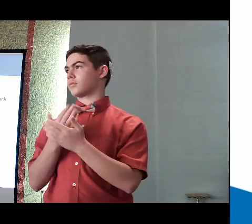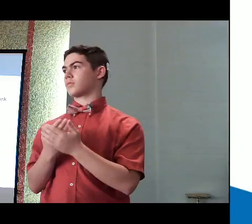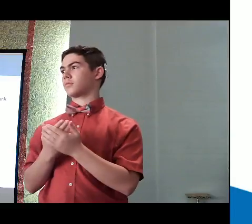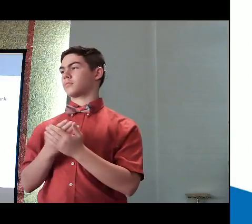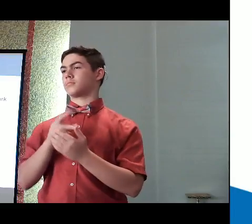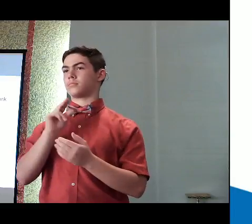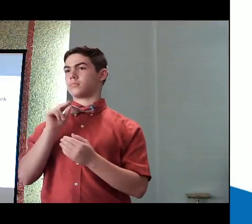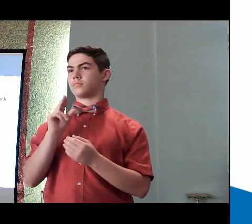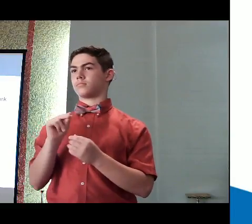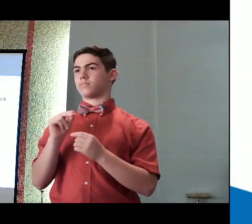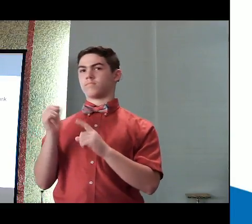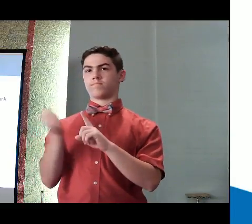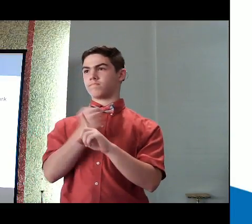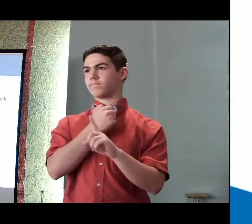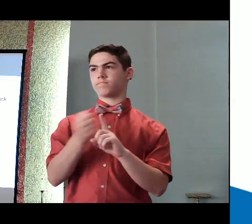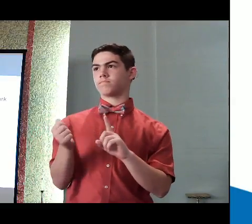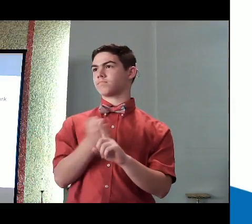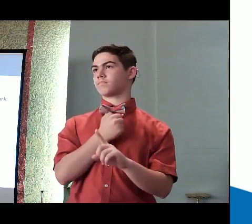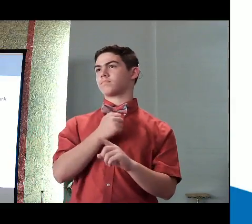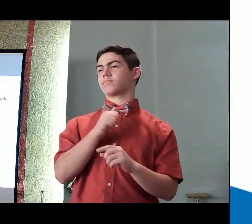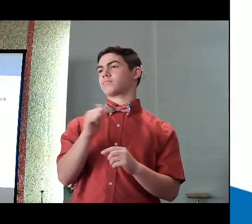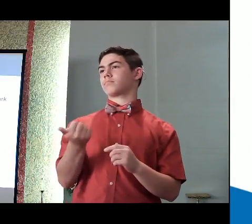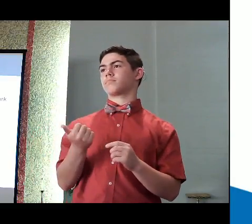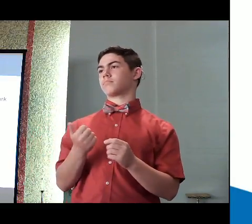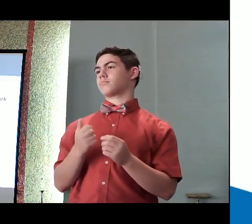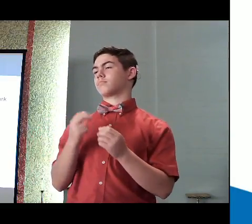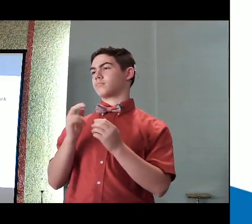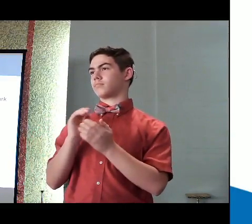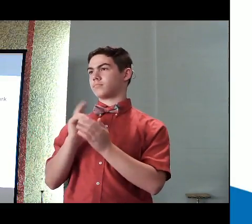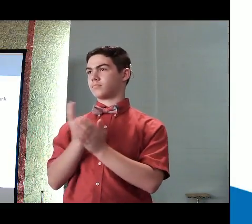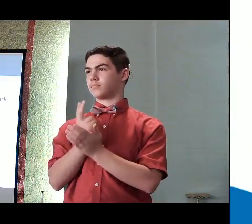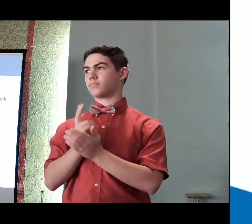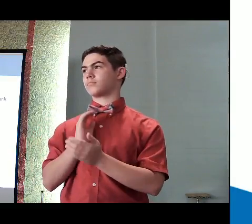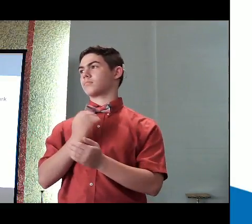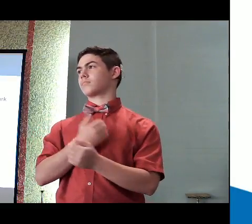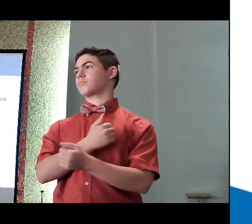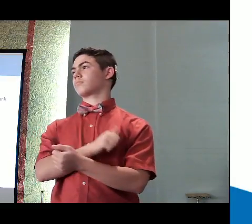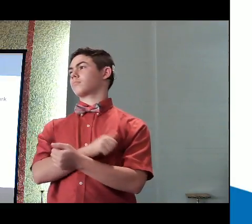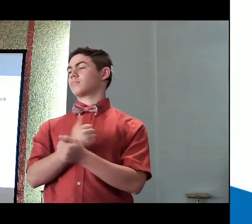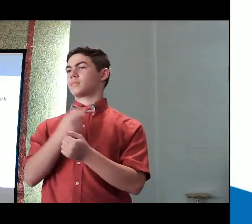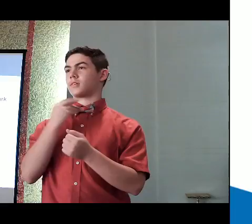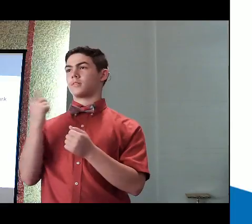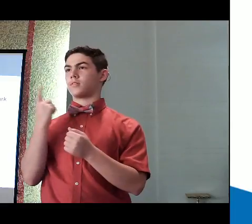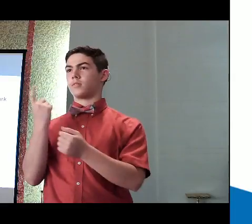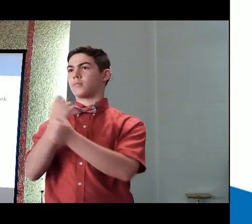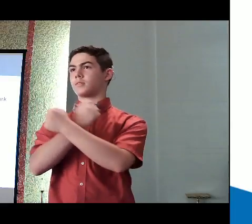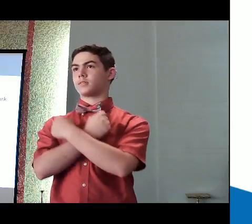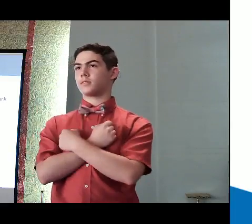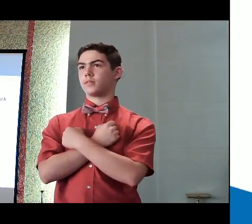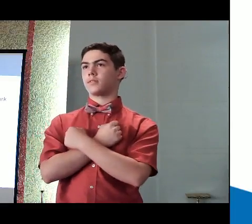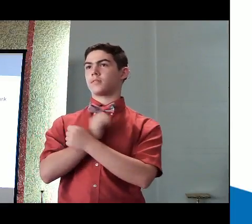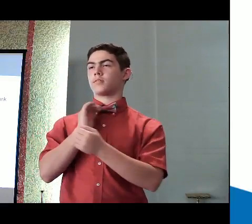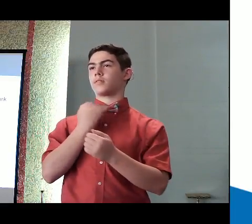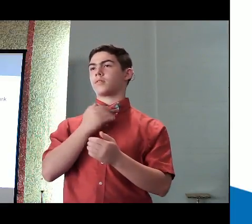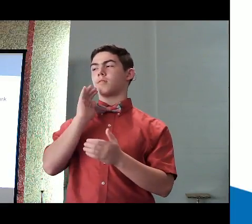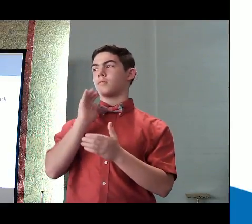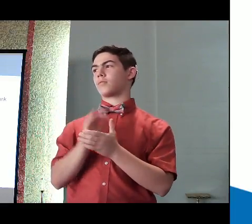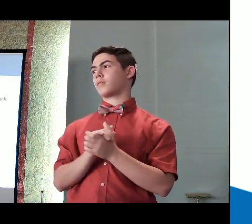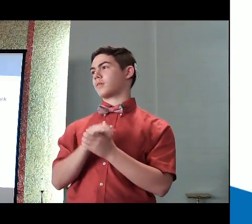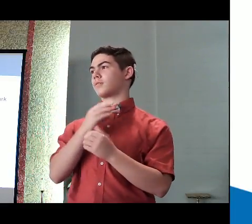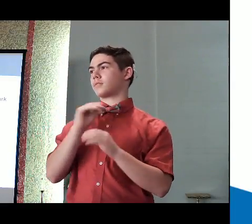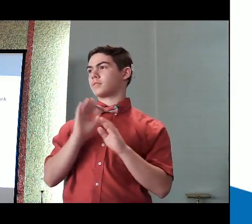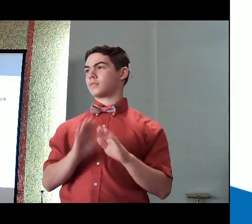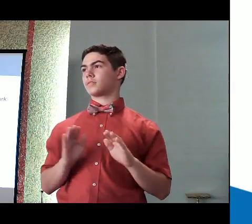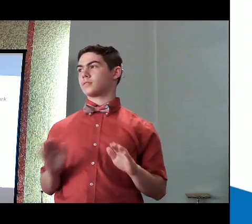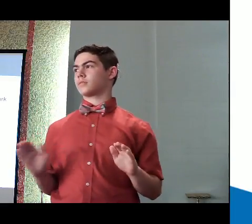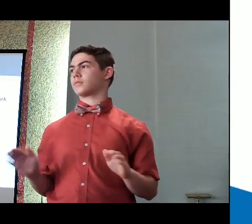treating our wives as they deserve to be treated, Father, with the utmost respect and dignity, and really just loving them as you loved us, and having that show